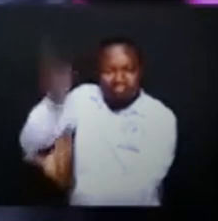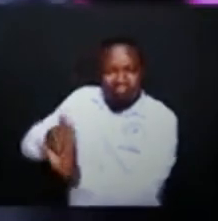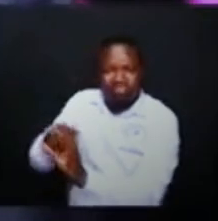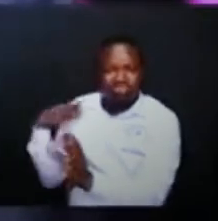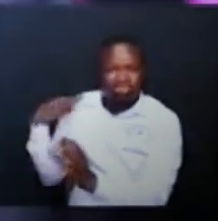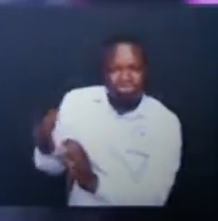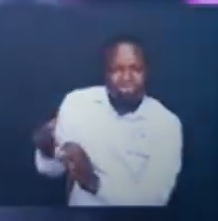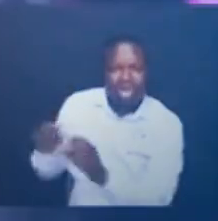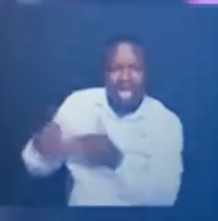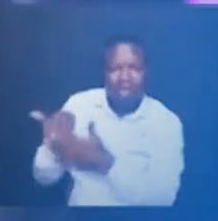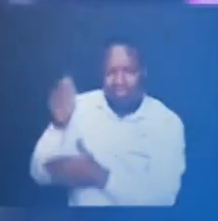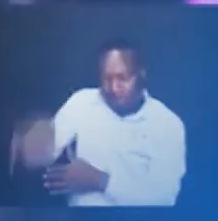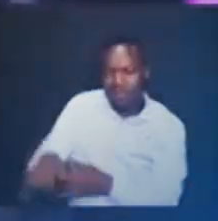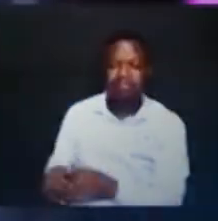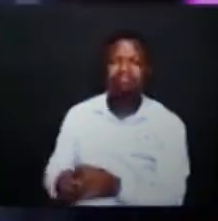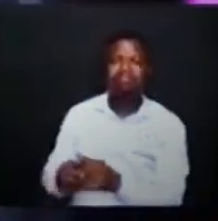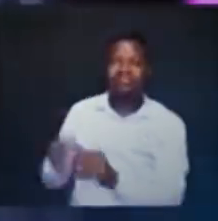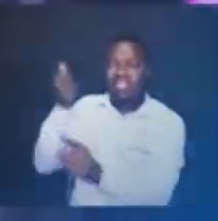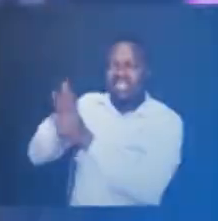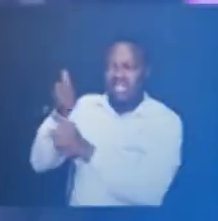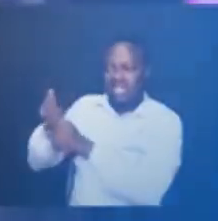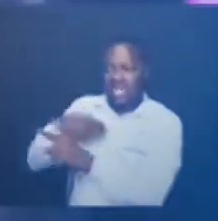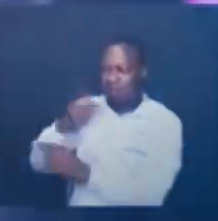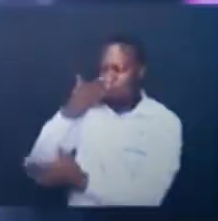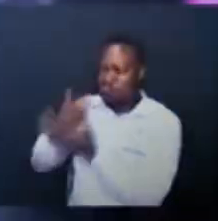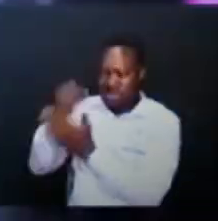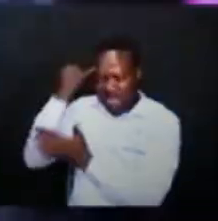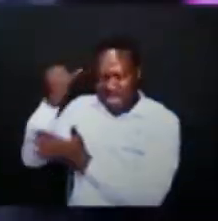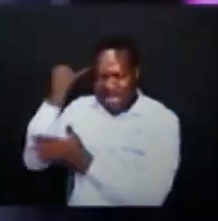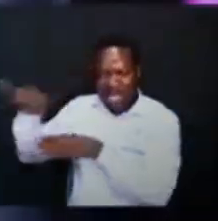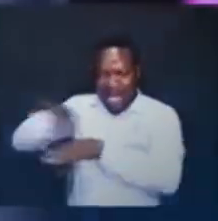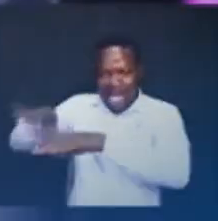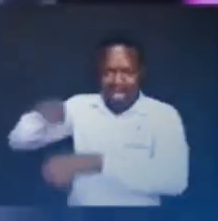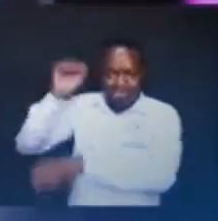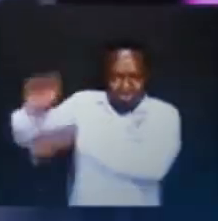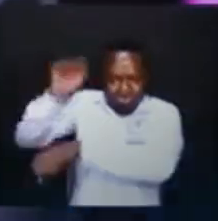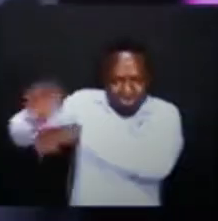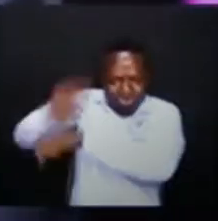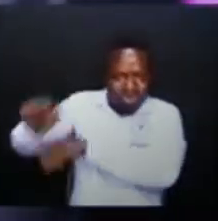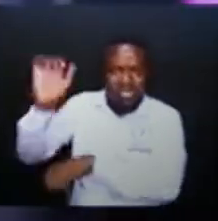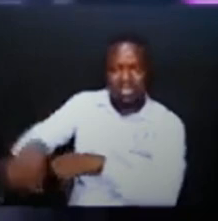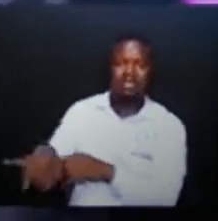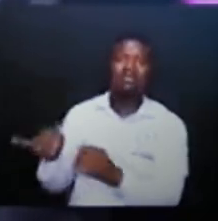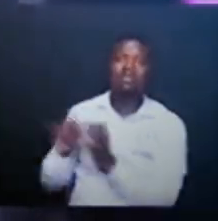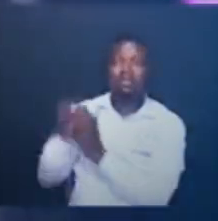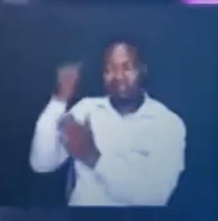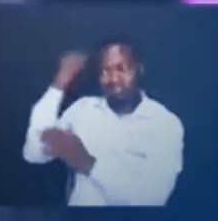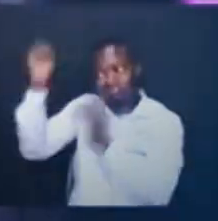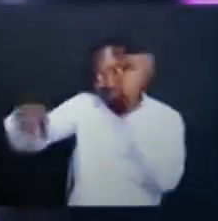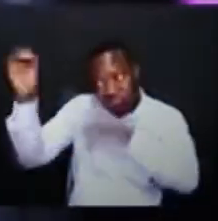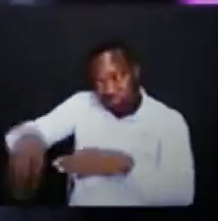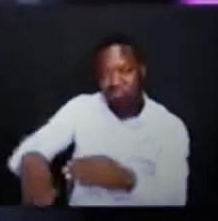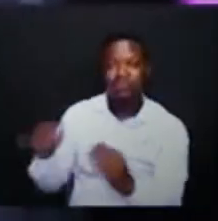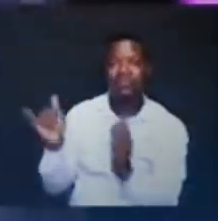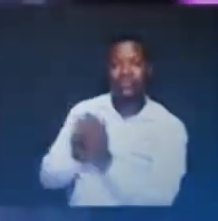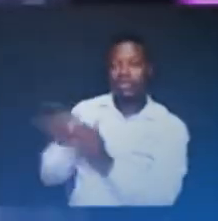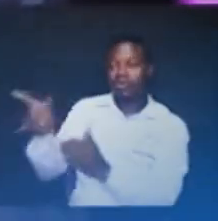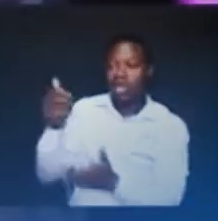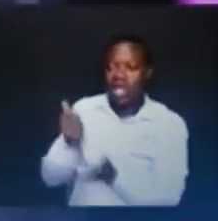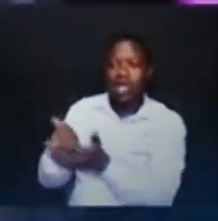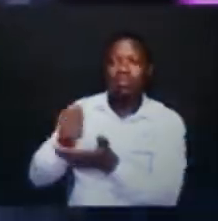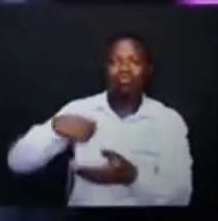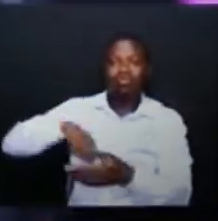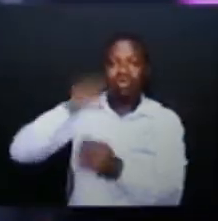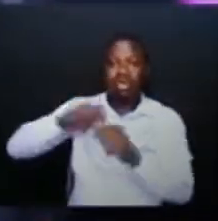the competence they bring on board will determine whether we will get to our